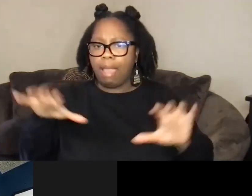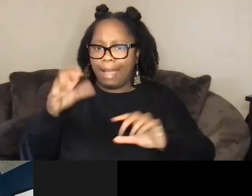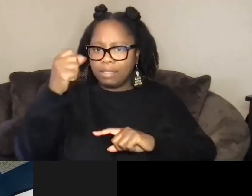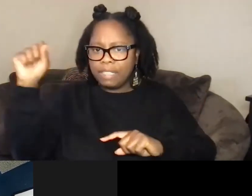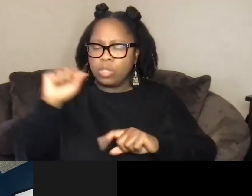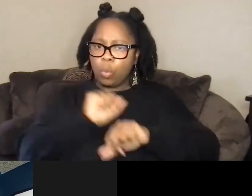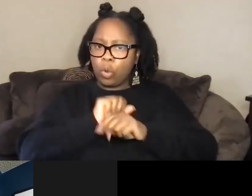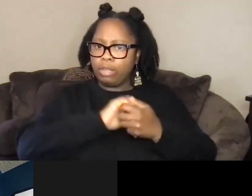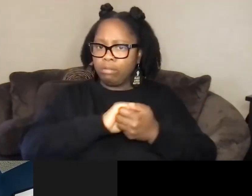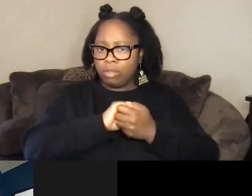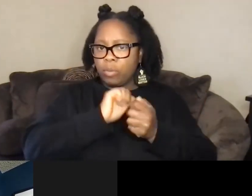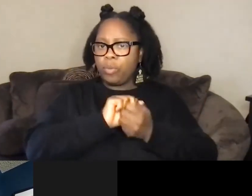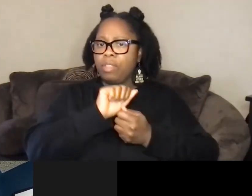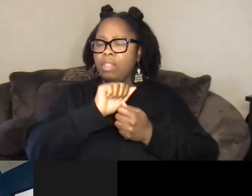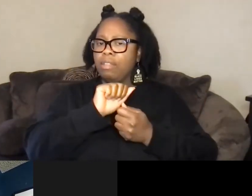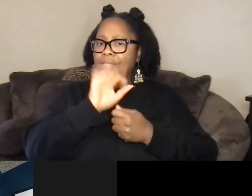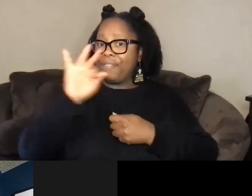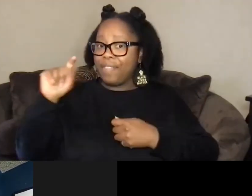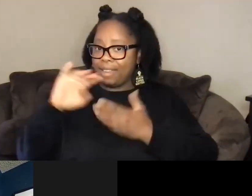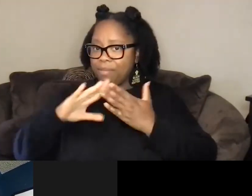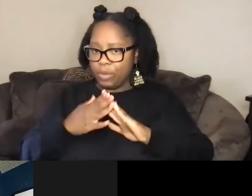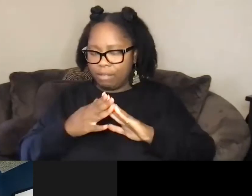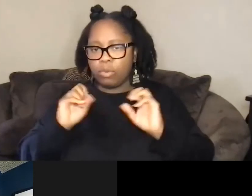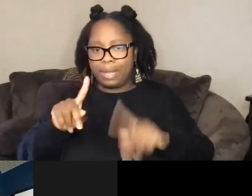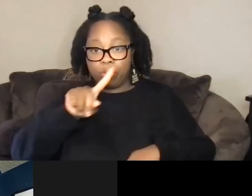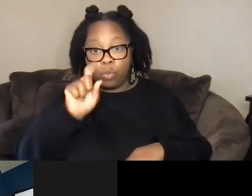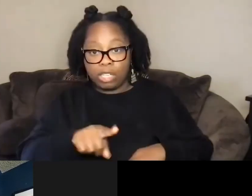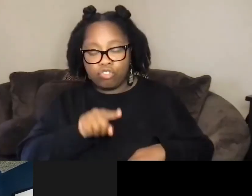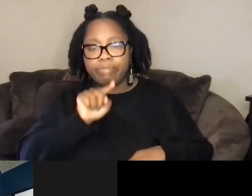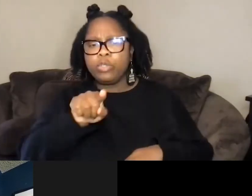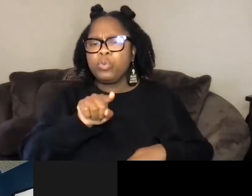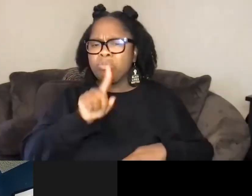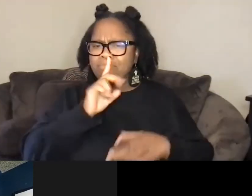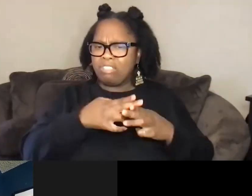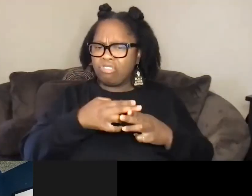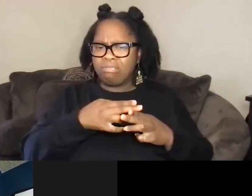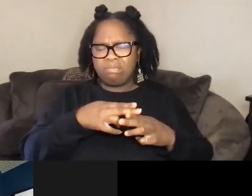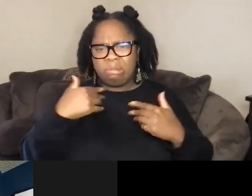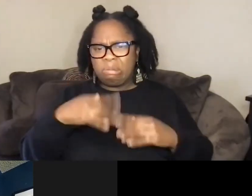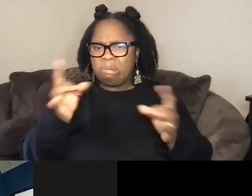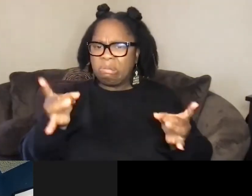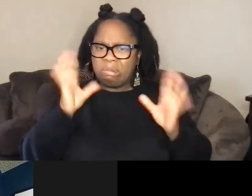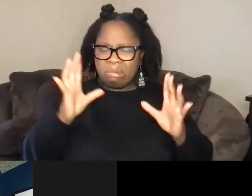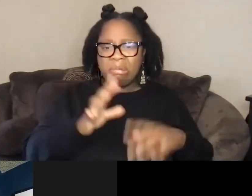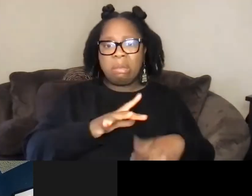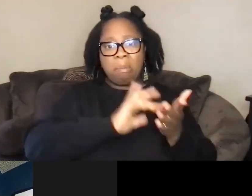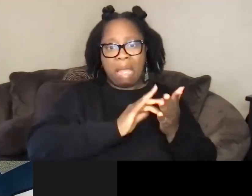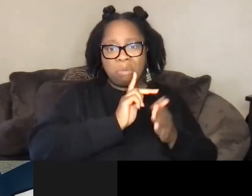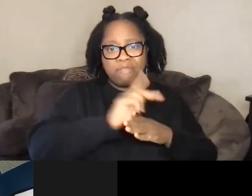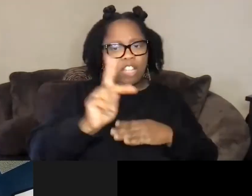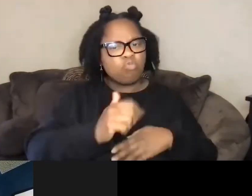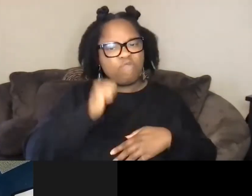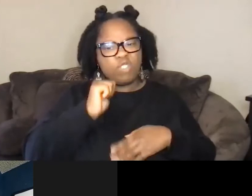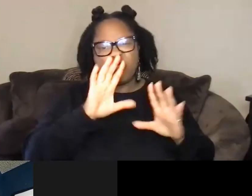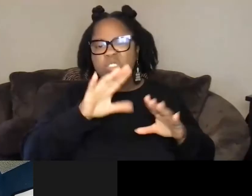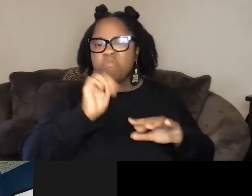together with fat community. Okay, question. You mentioned the horrific catch-22 of medical professionals refusing to perform